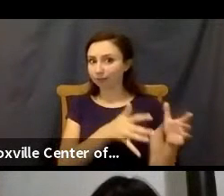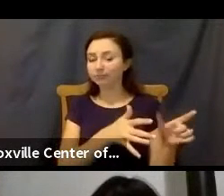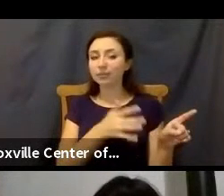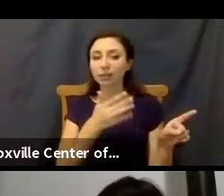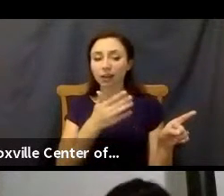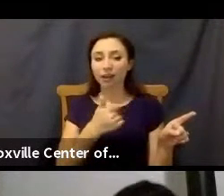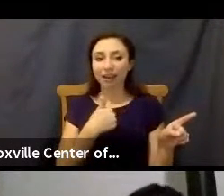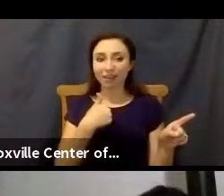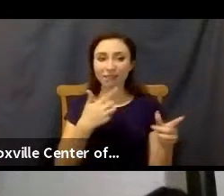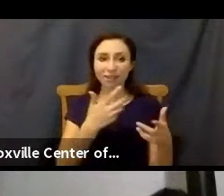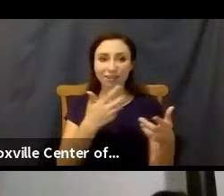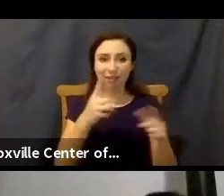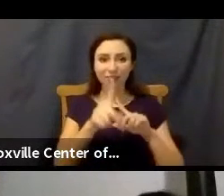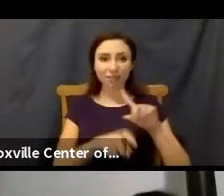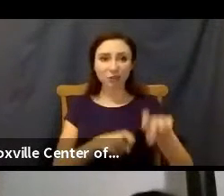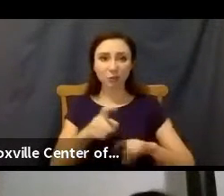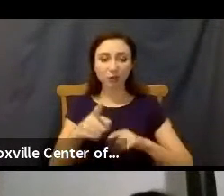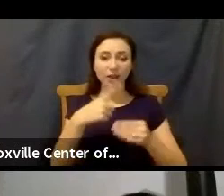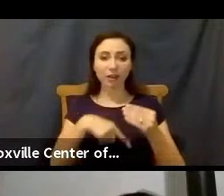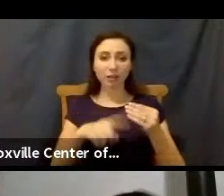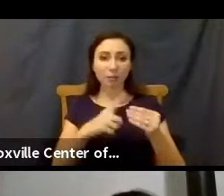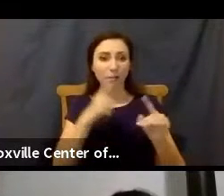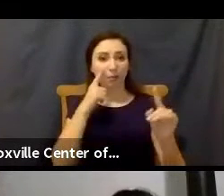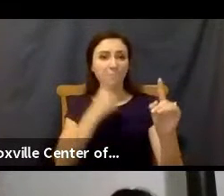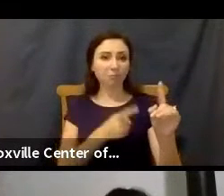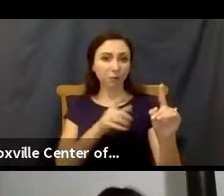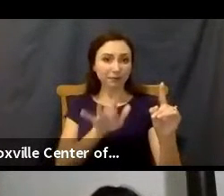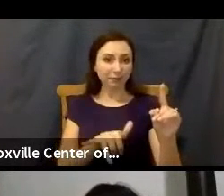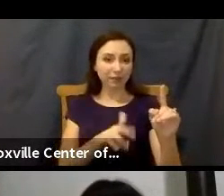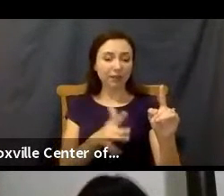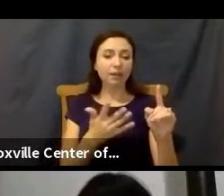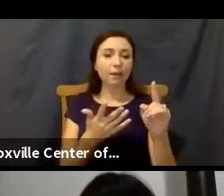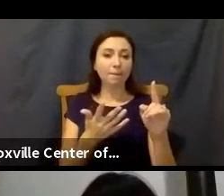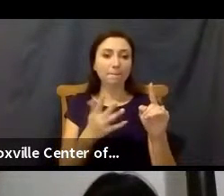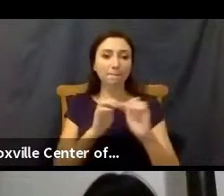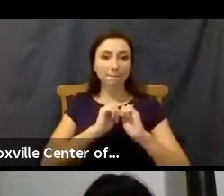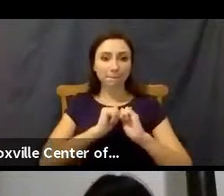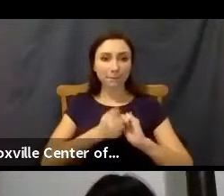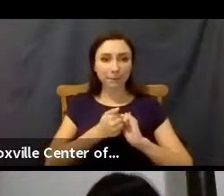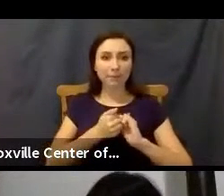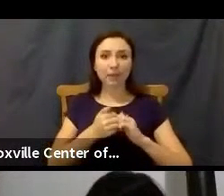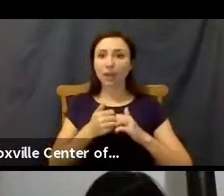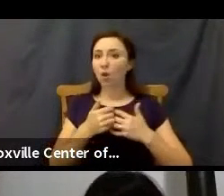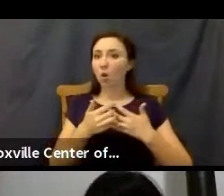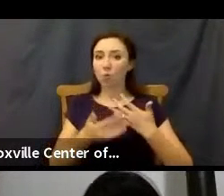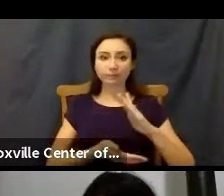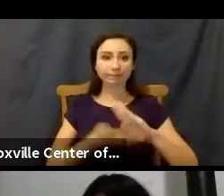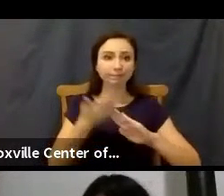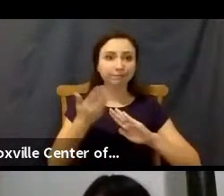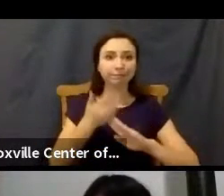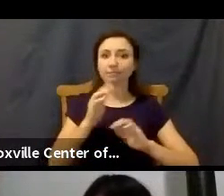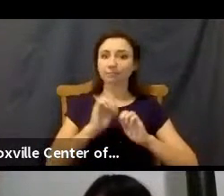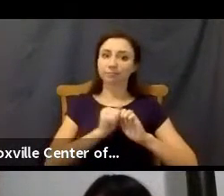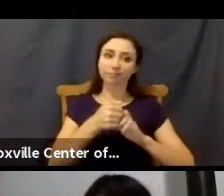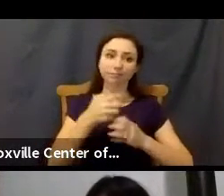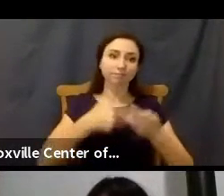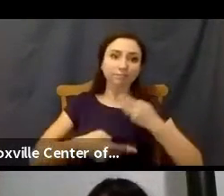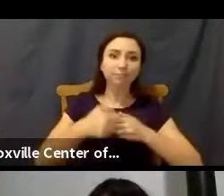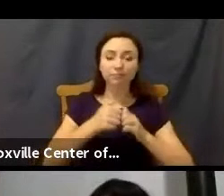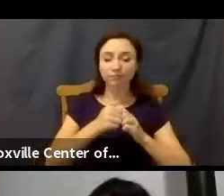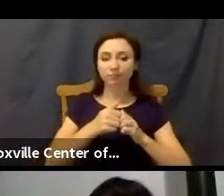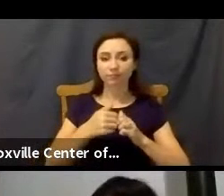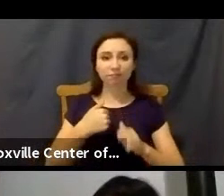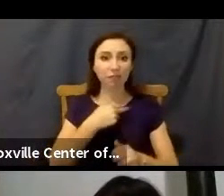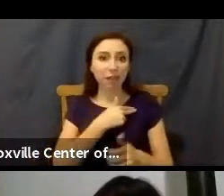lot of questions about the purpose of that and how that would work and how it would interact with us and